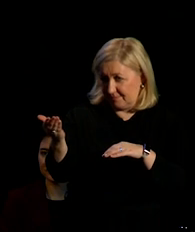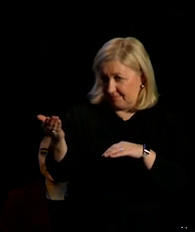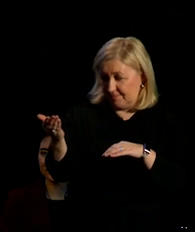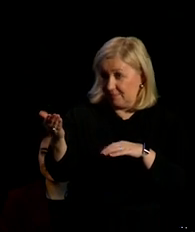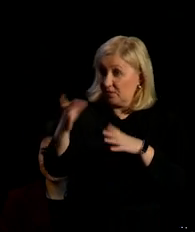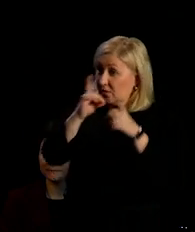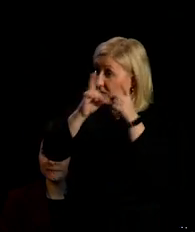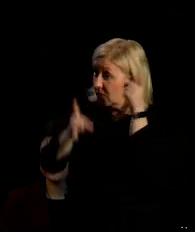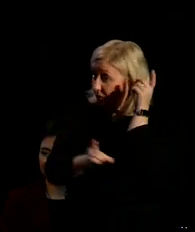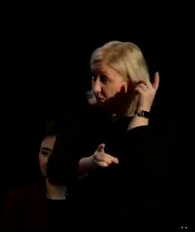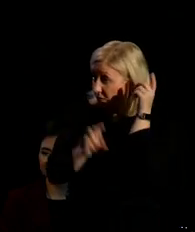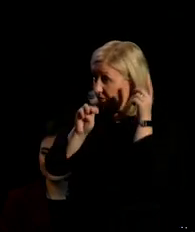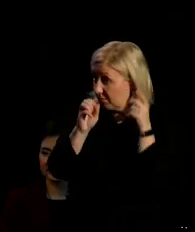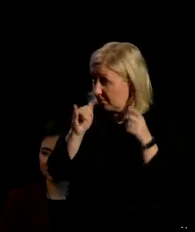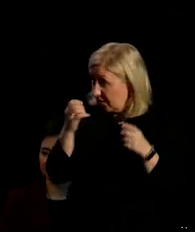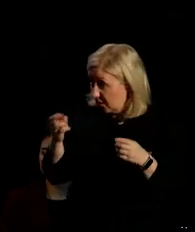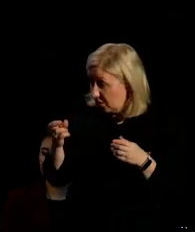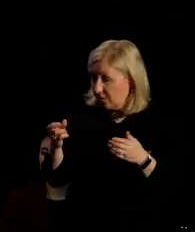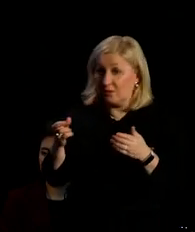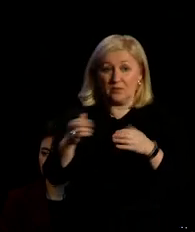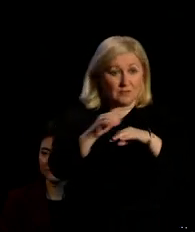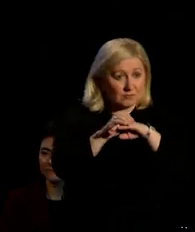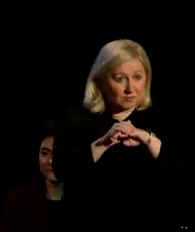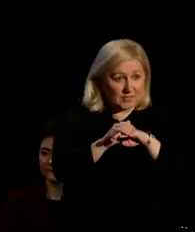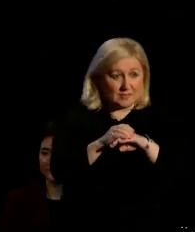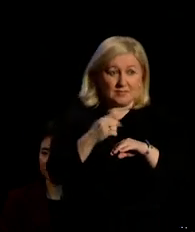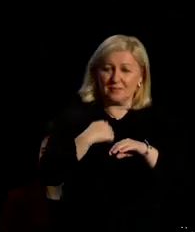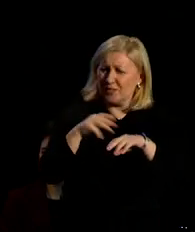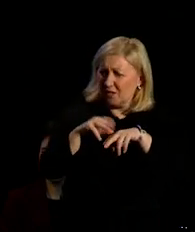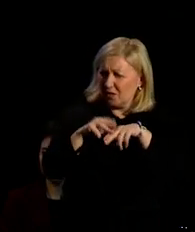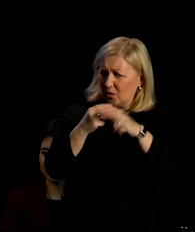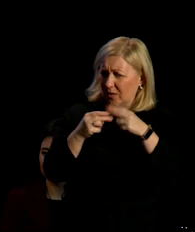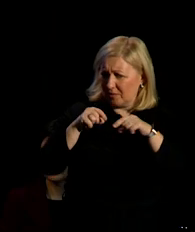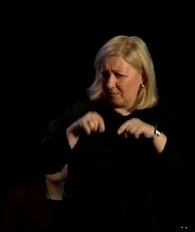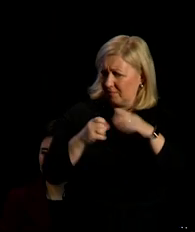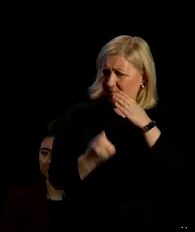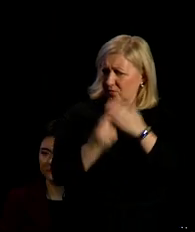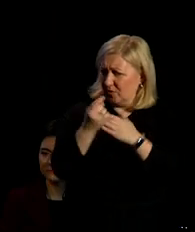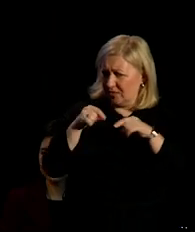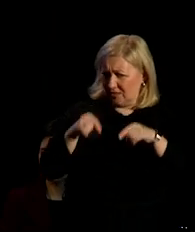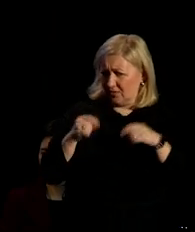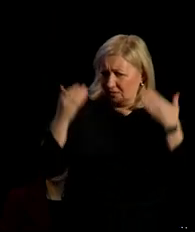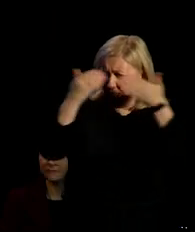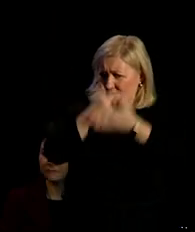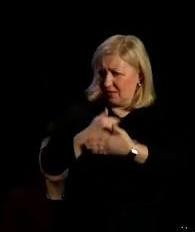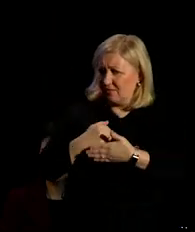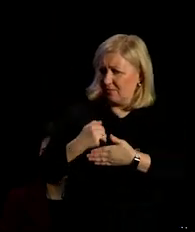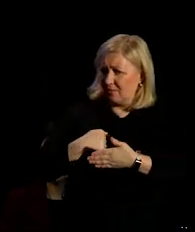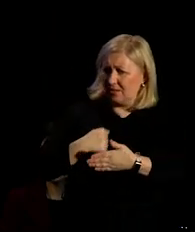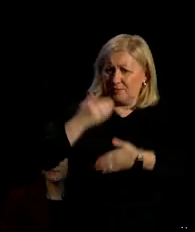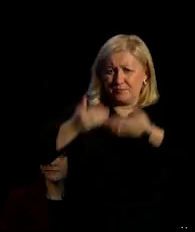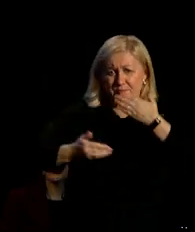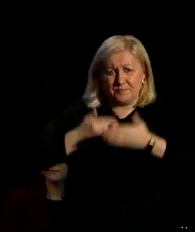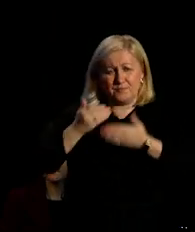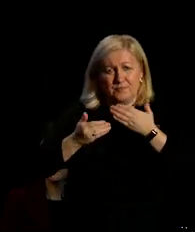Lord Mayor and friends, I welcome this opportunity to be here with you this evening to mark National